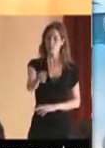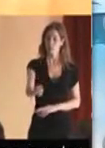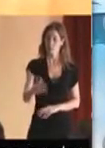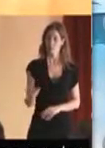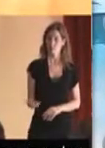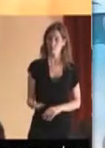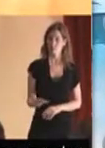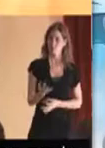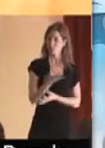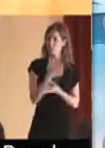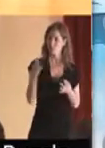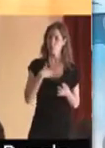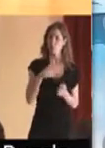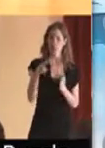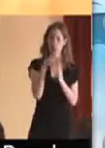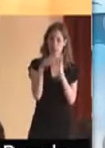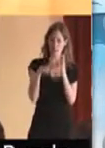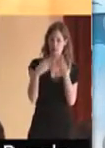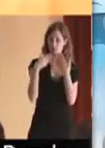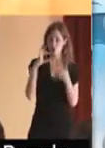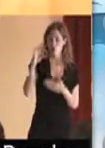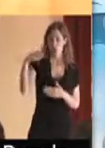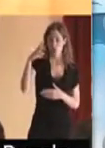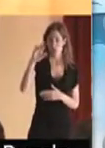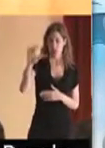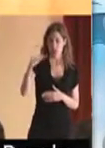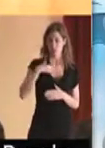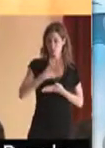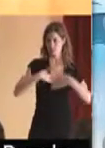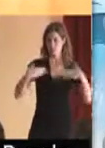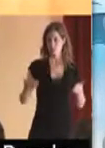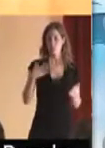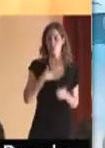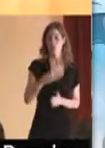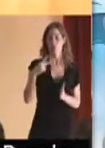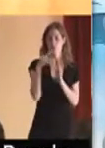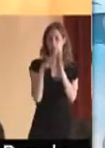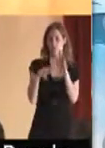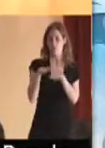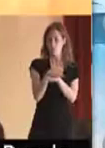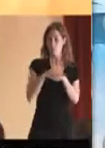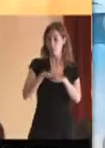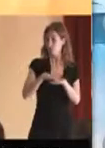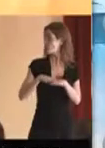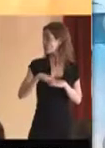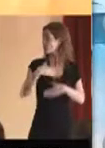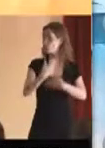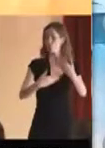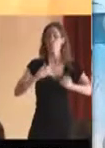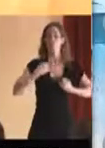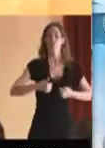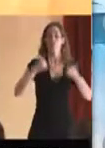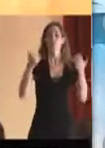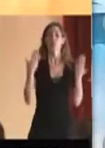system to go fetch an object in the home. It can read, but this is the